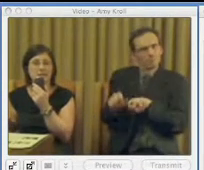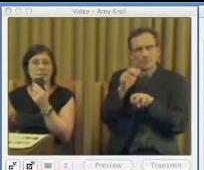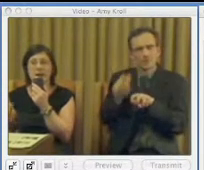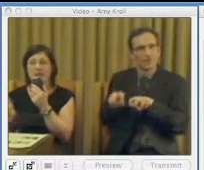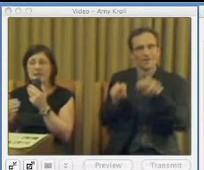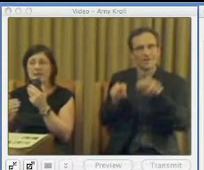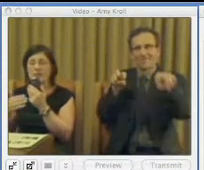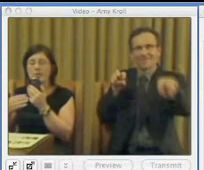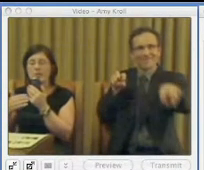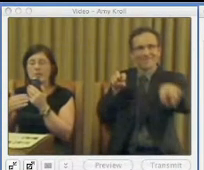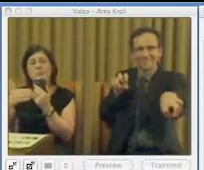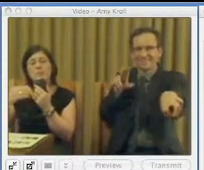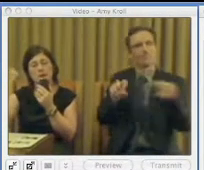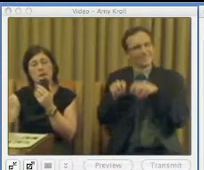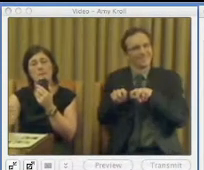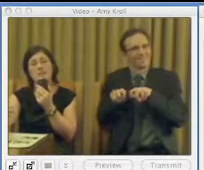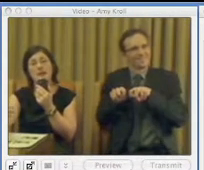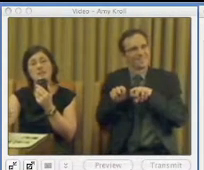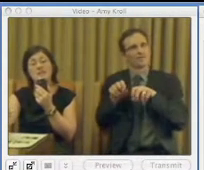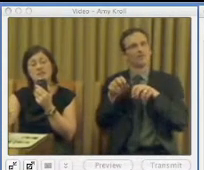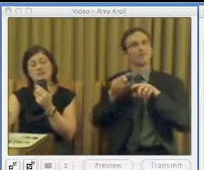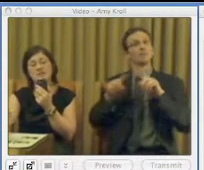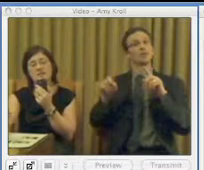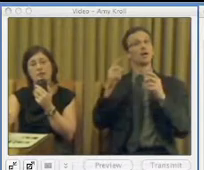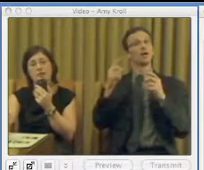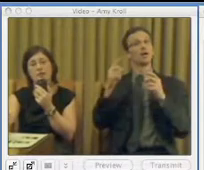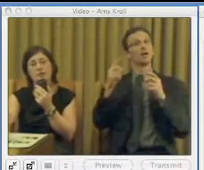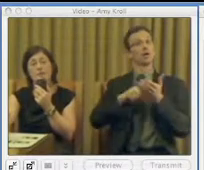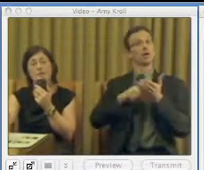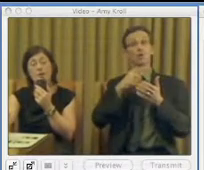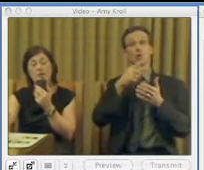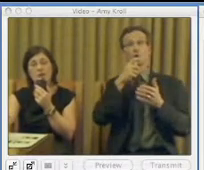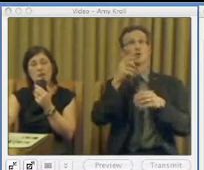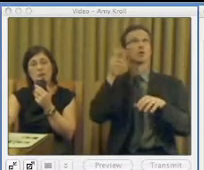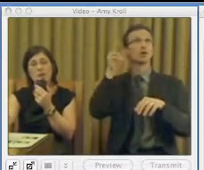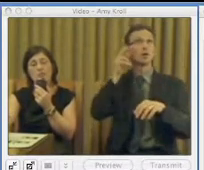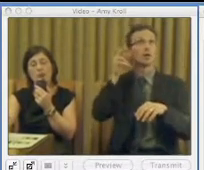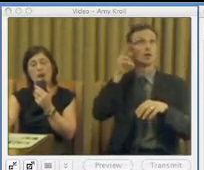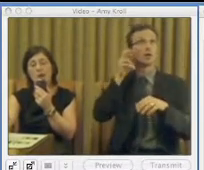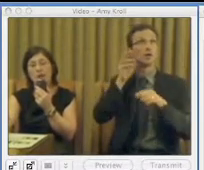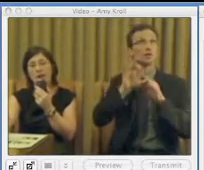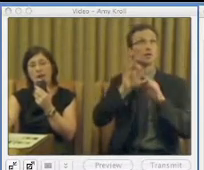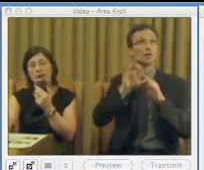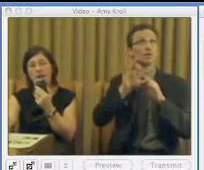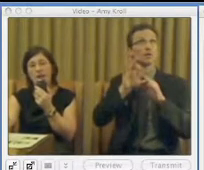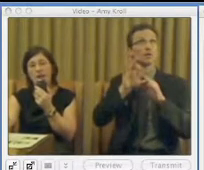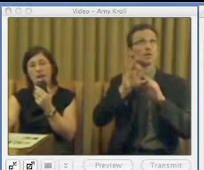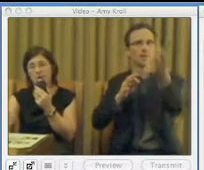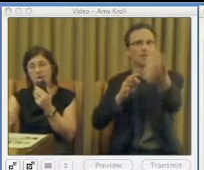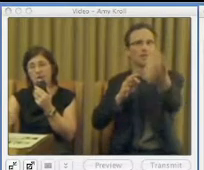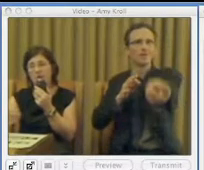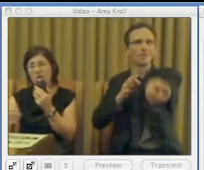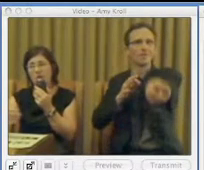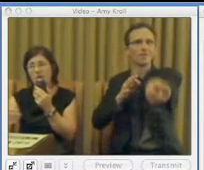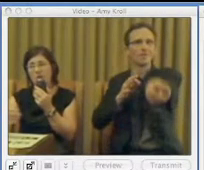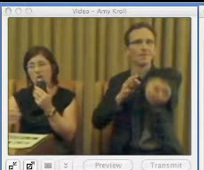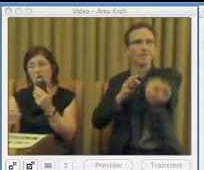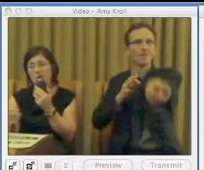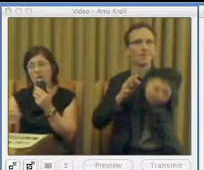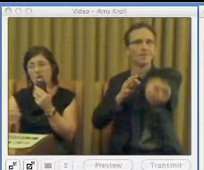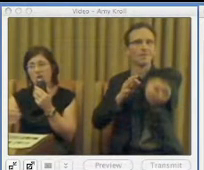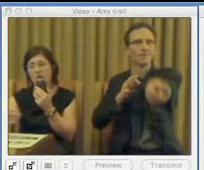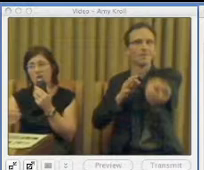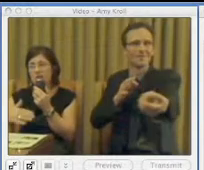speaker, but there would still be a major distance from the audience who were relying on that